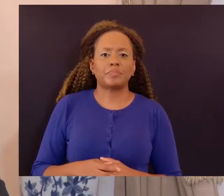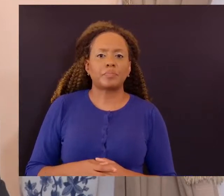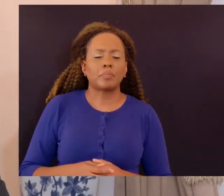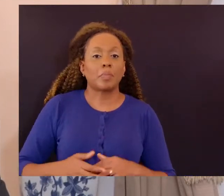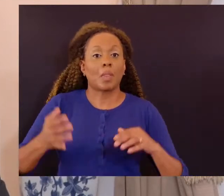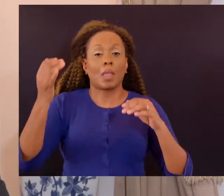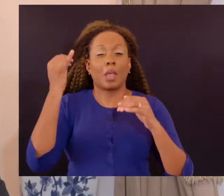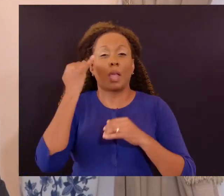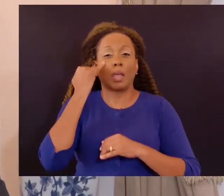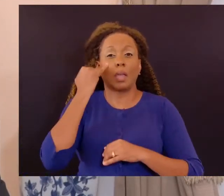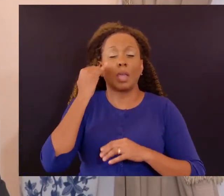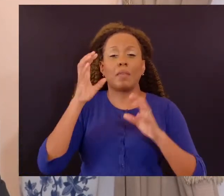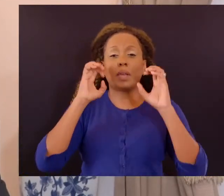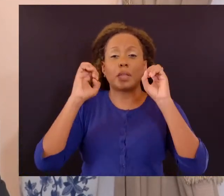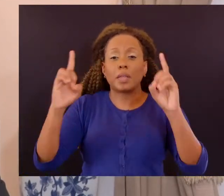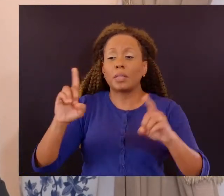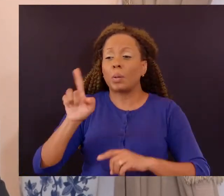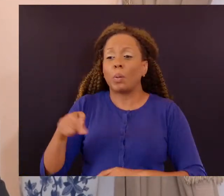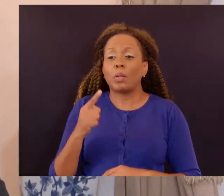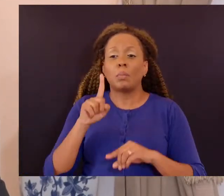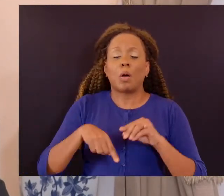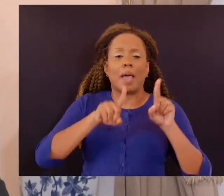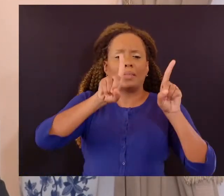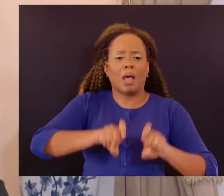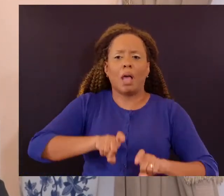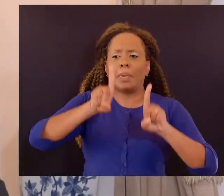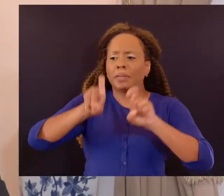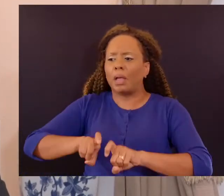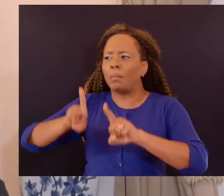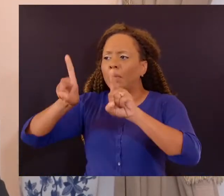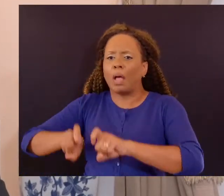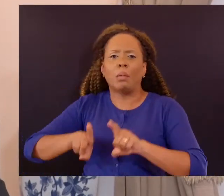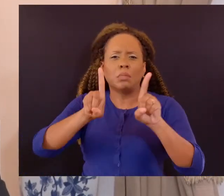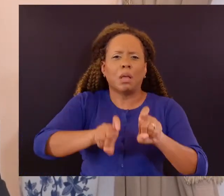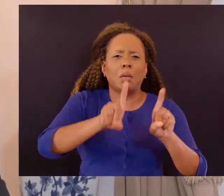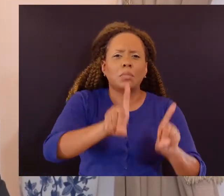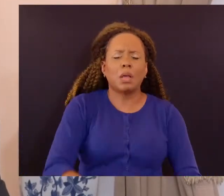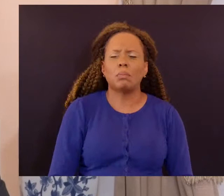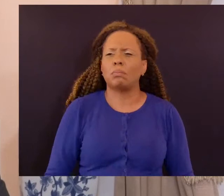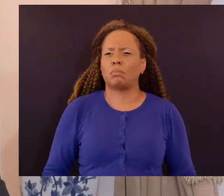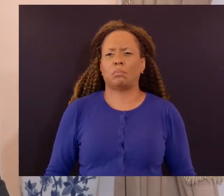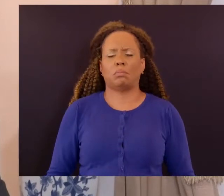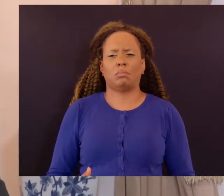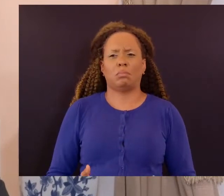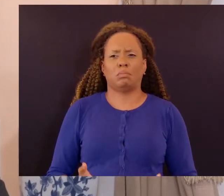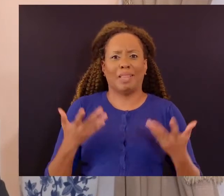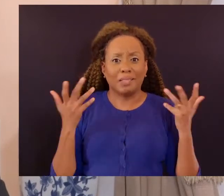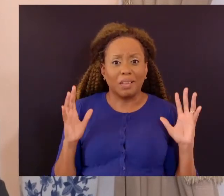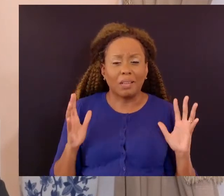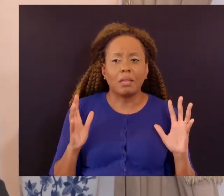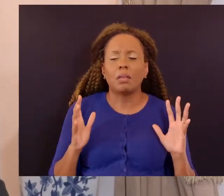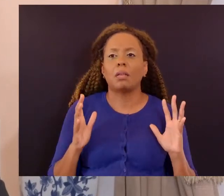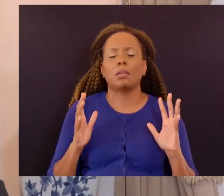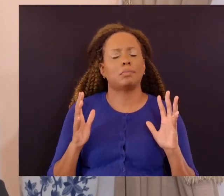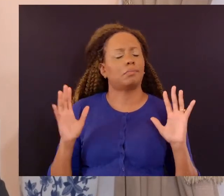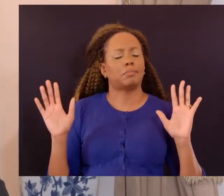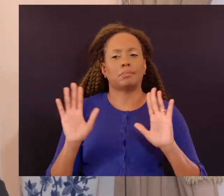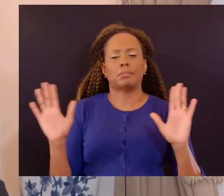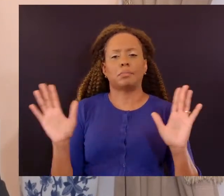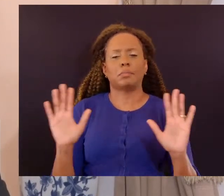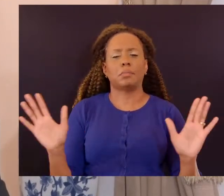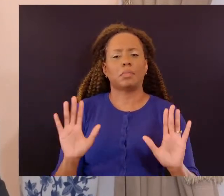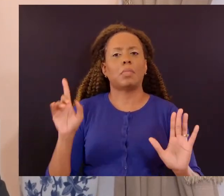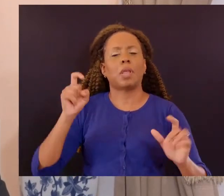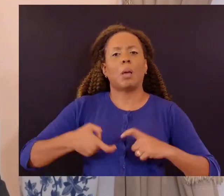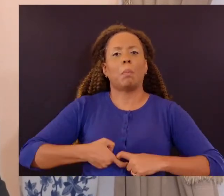has become all about examinations, then we really have to rethink what we're doing. These results are telling us that we have to take